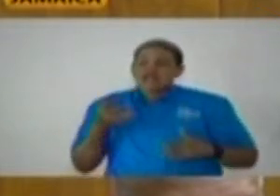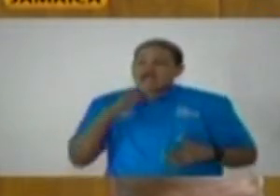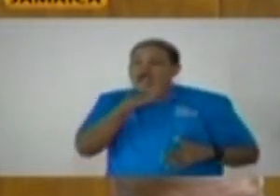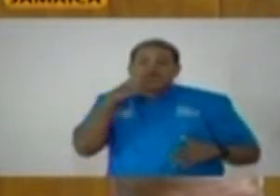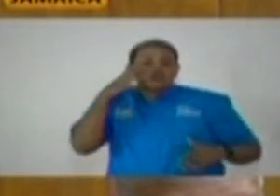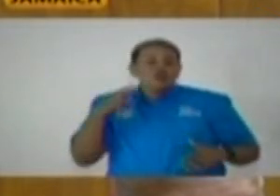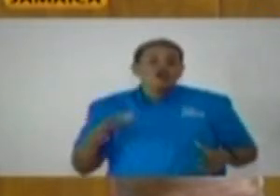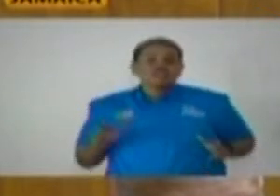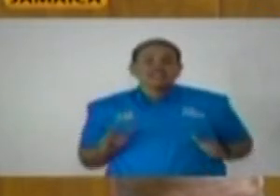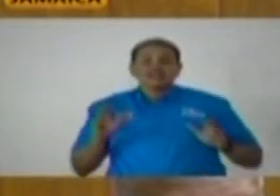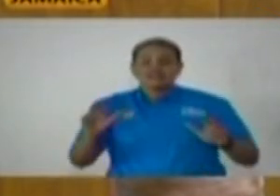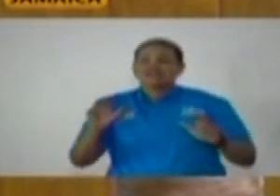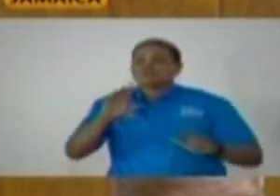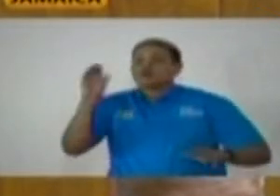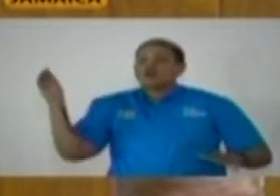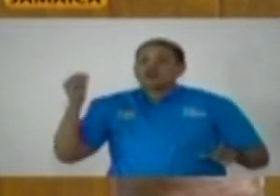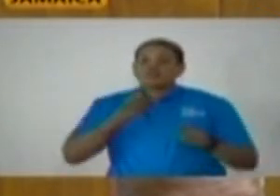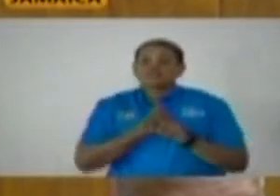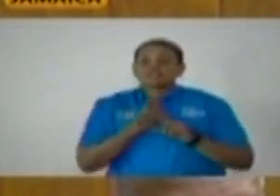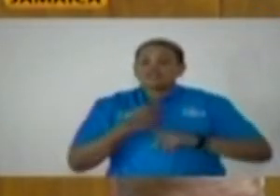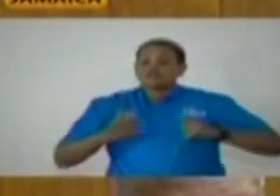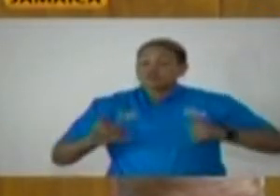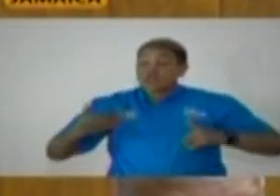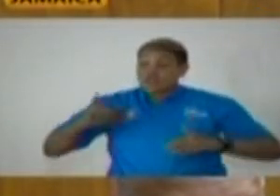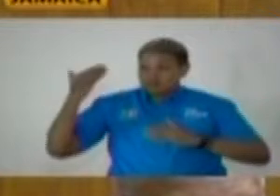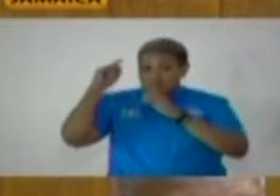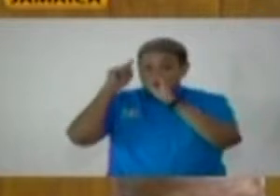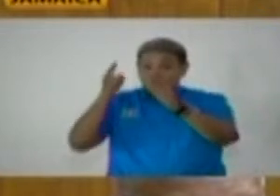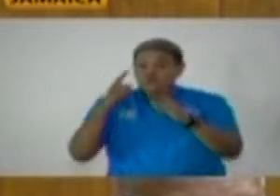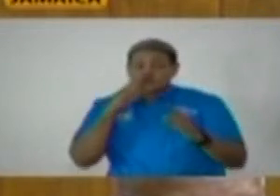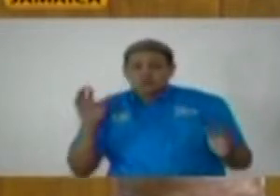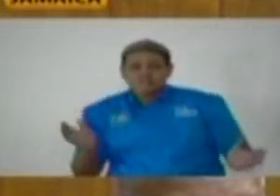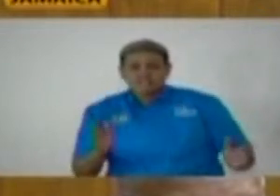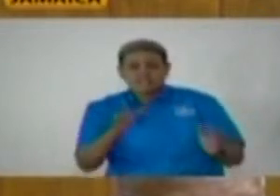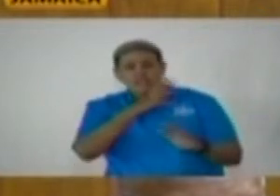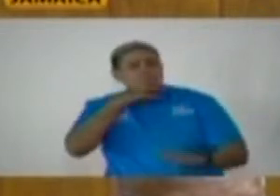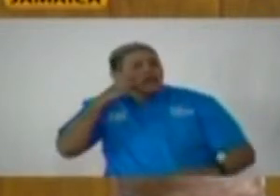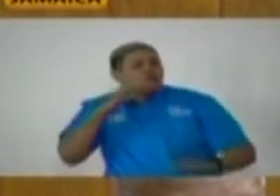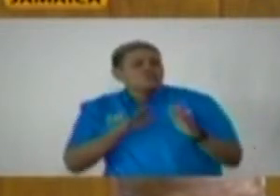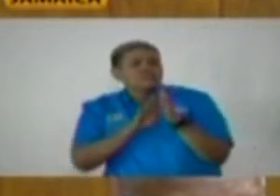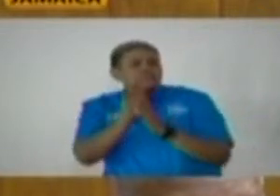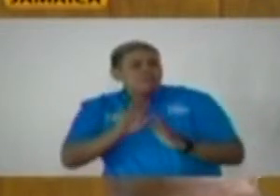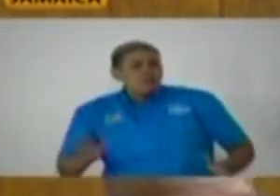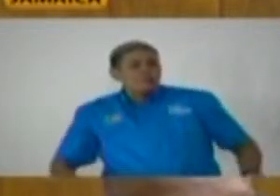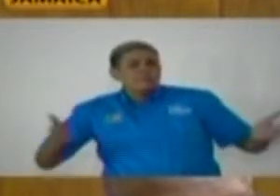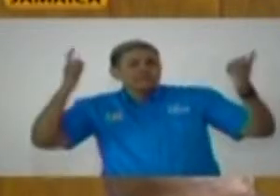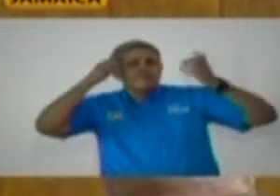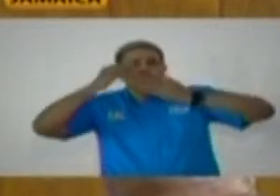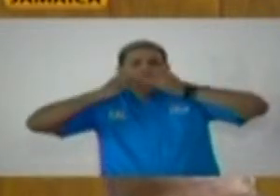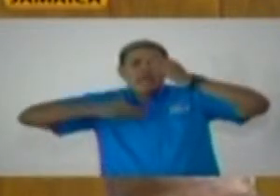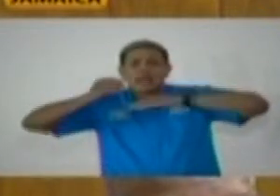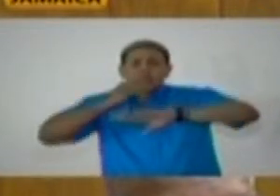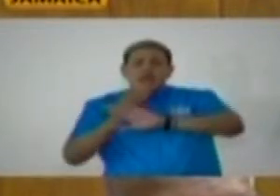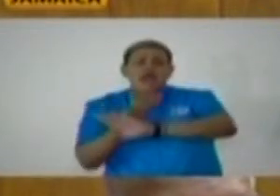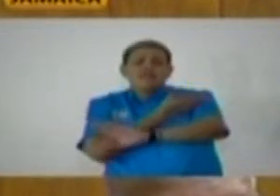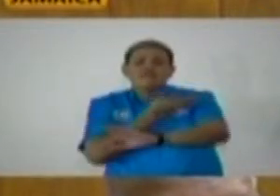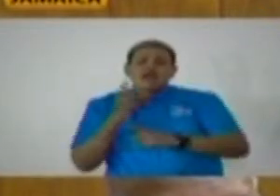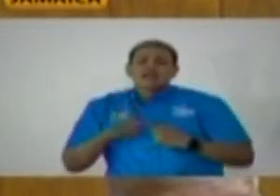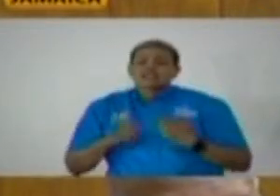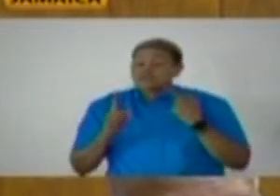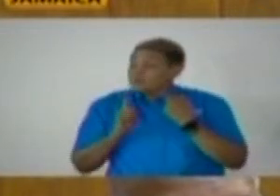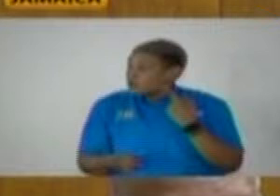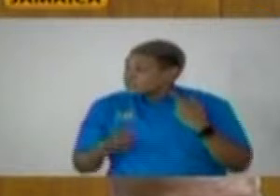Agricultural Investment Corporation, which has a mission to facilitate agricultural development for economic advancement